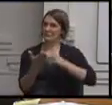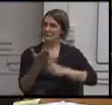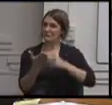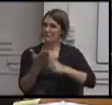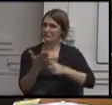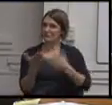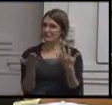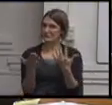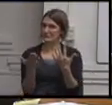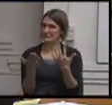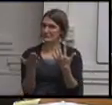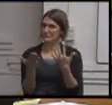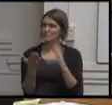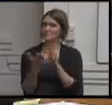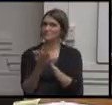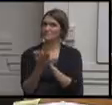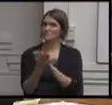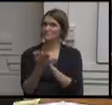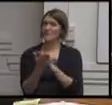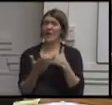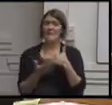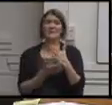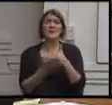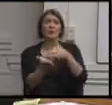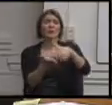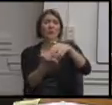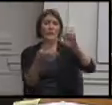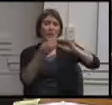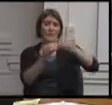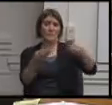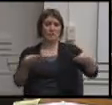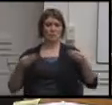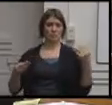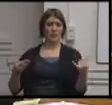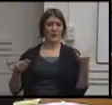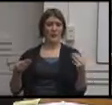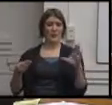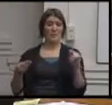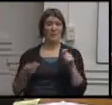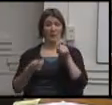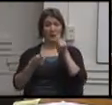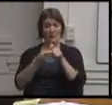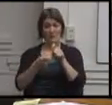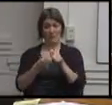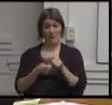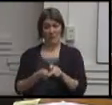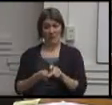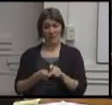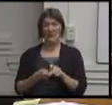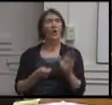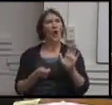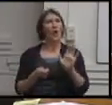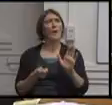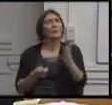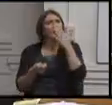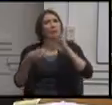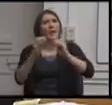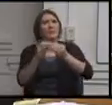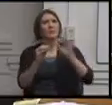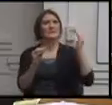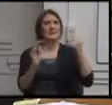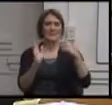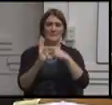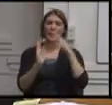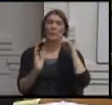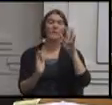think we've got some good preliminary numbers. They're almost more than preliminary. It's looking like that's going to